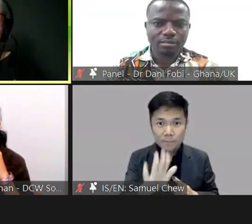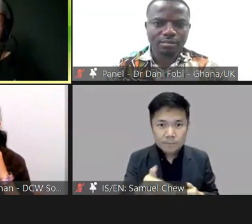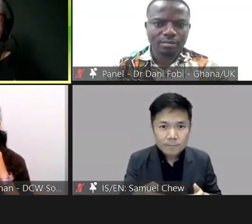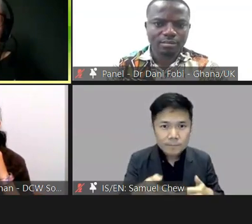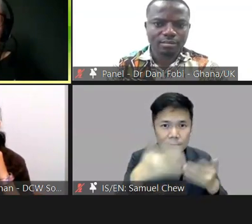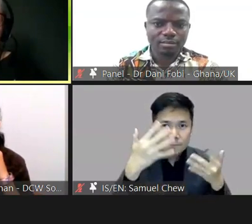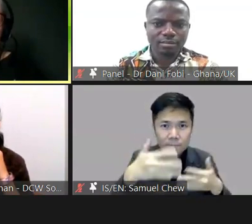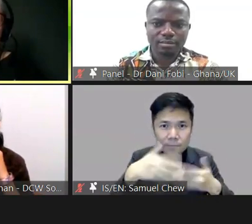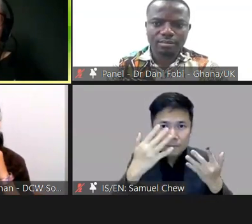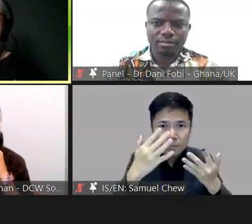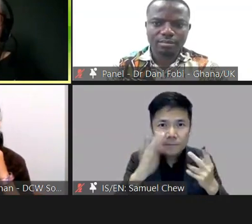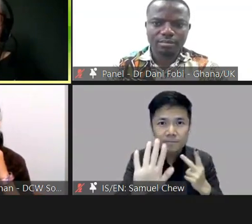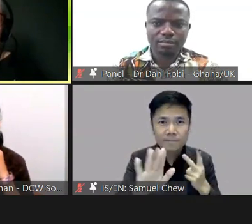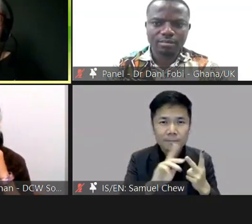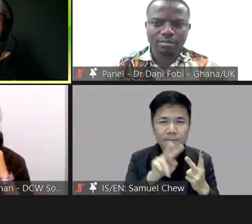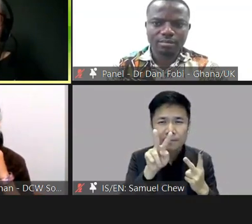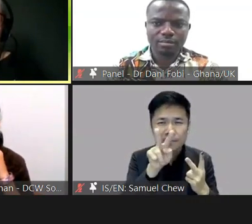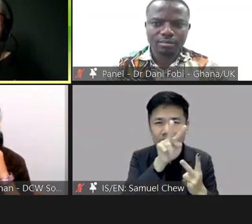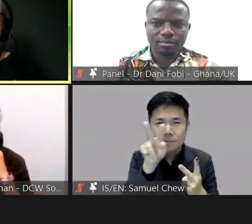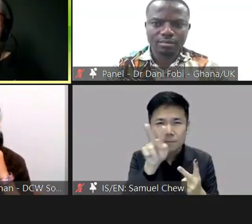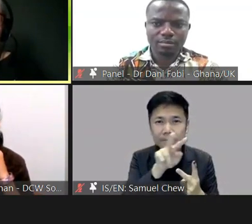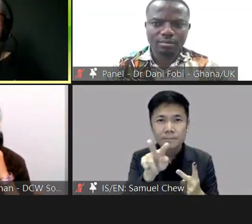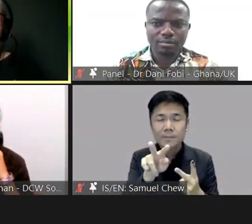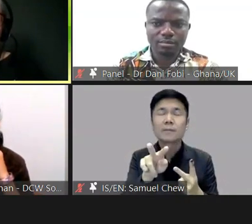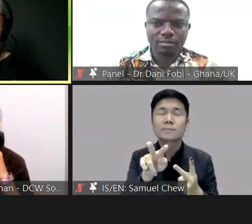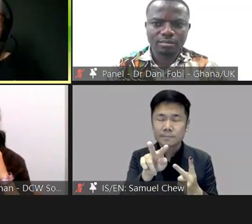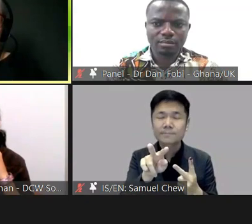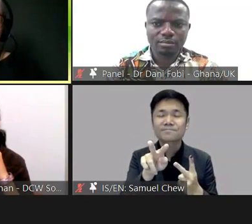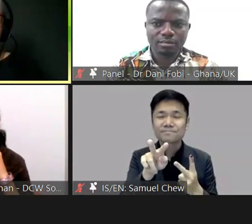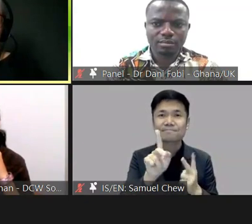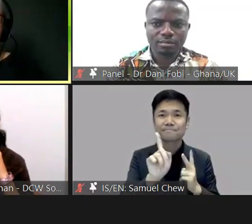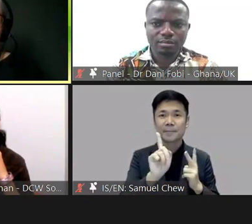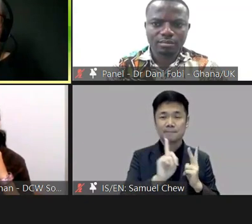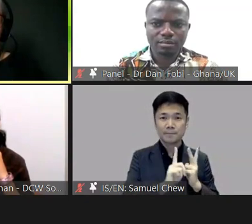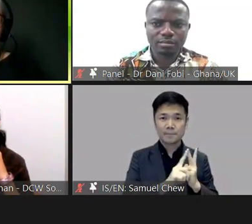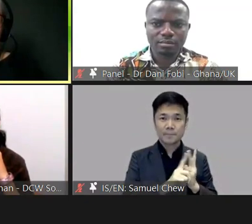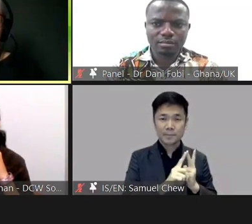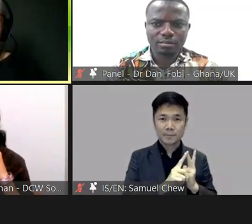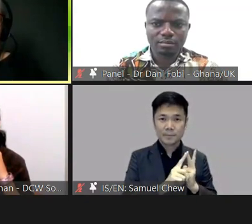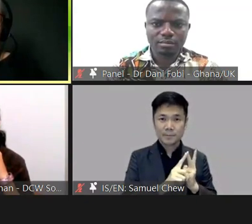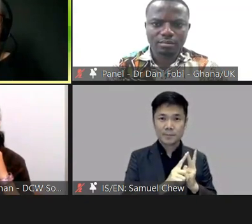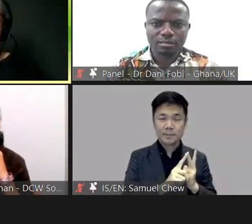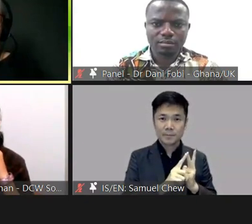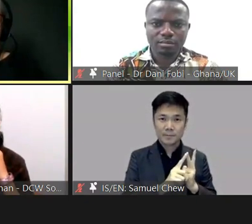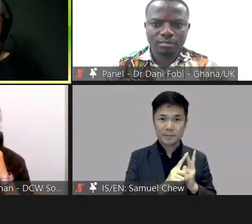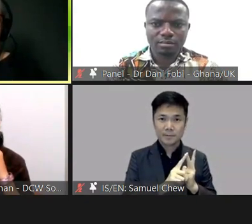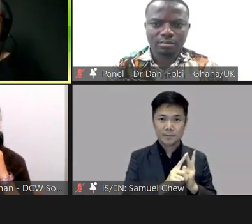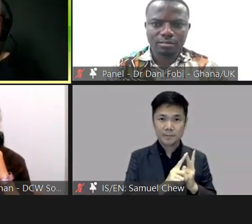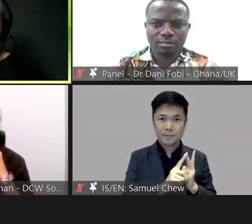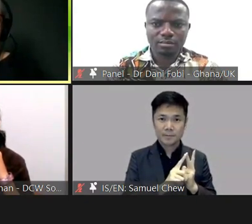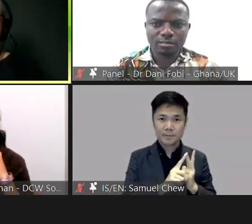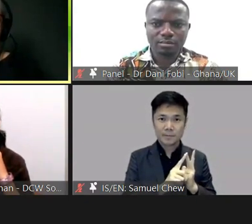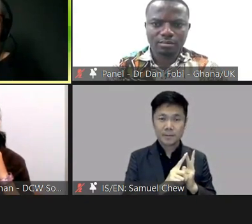is about really how can parents, as somebody asked, how can parents make an informed choice for